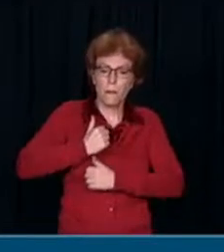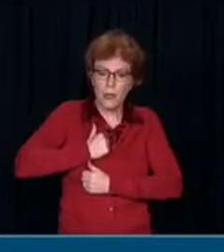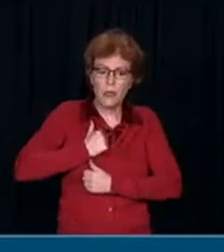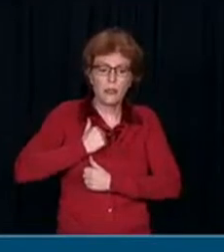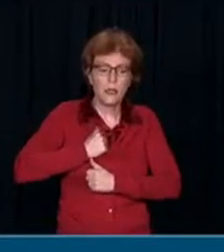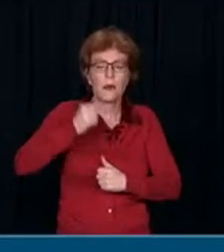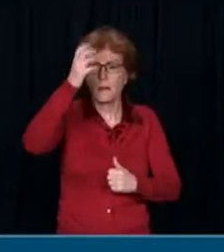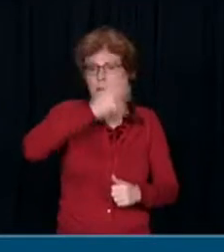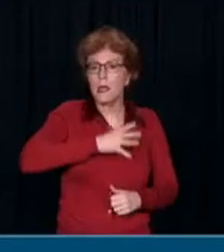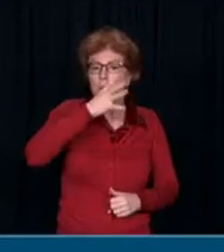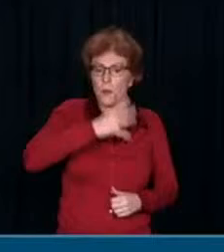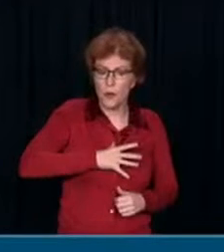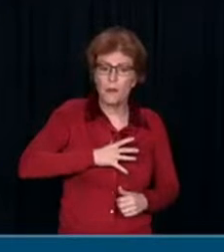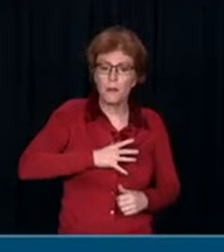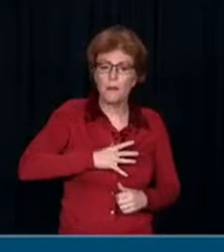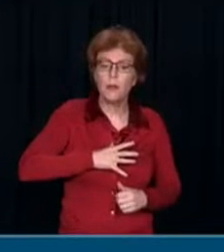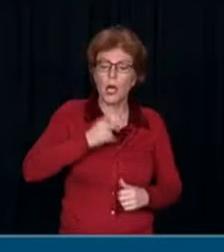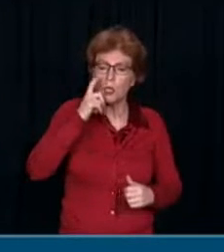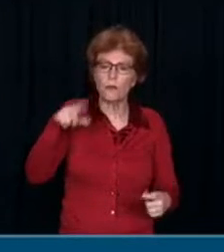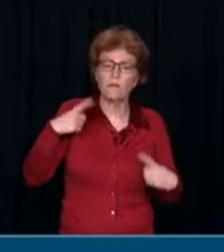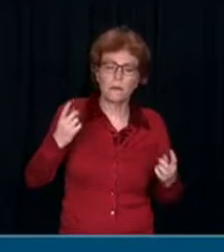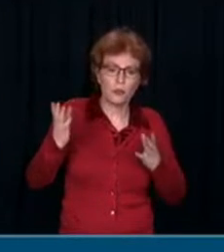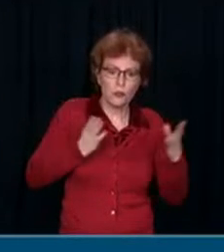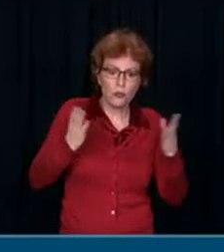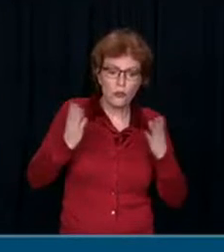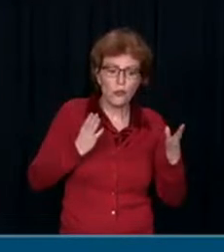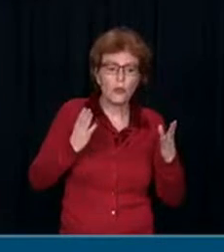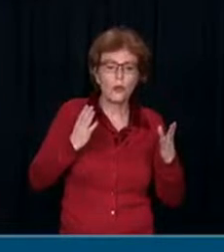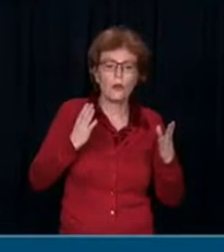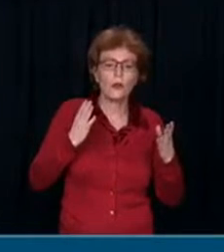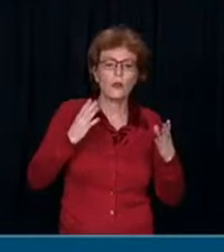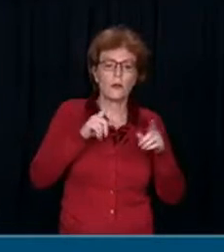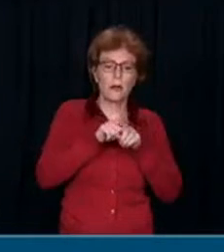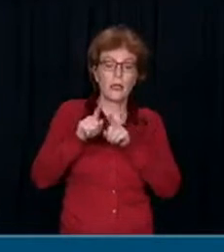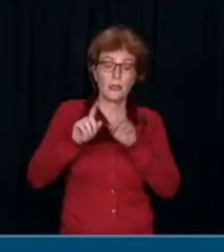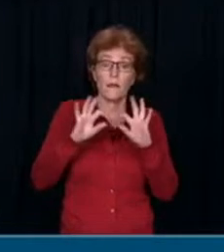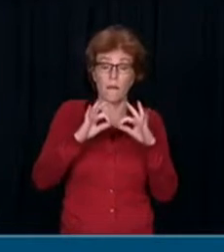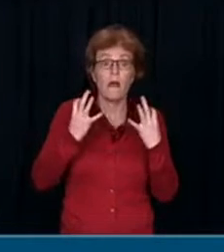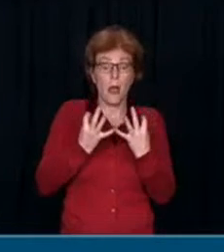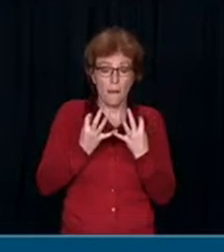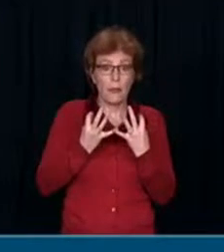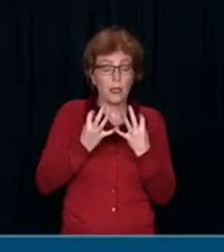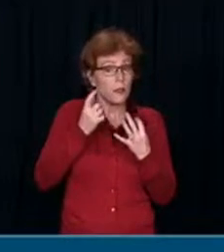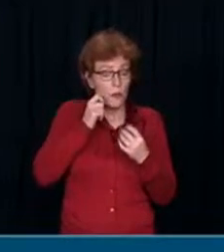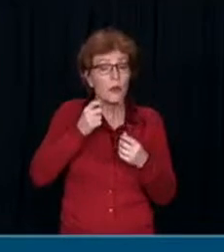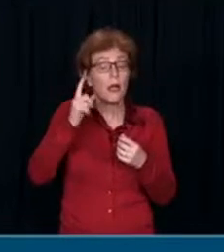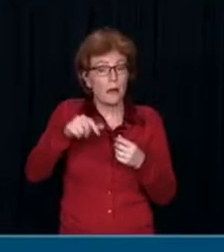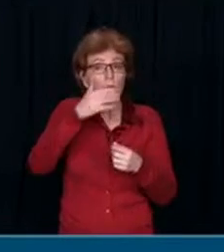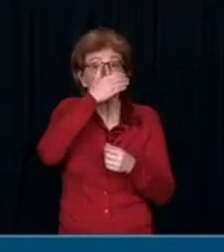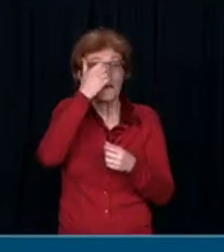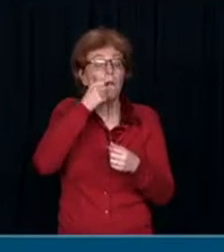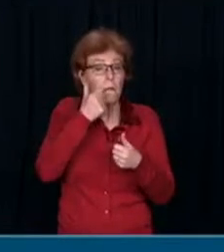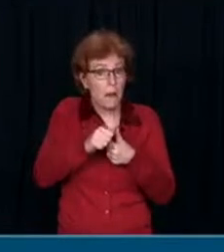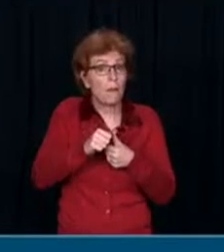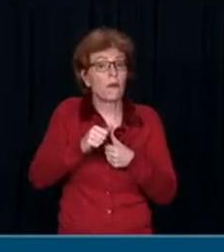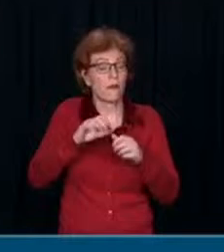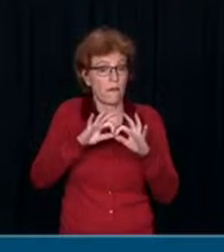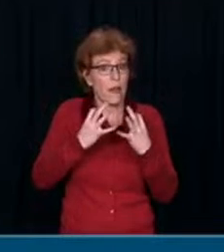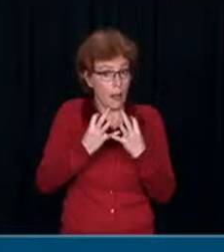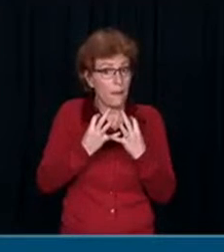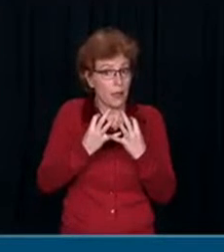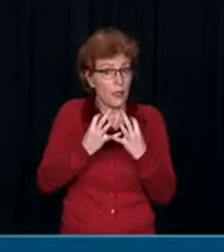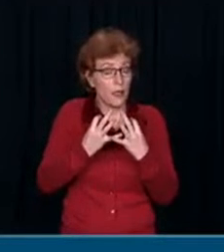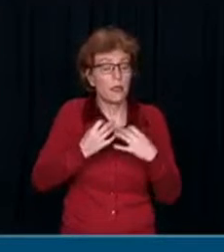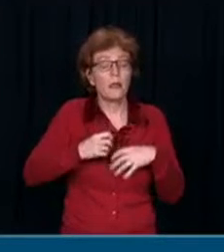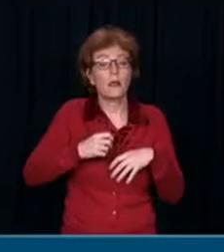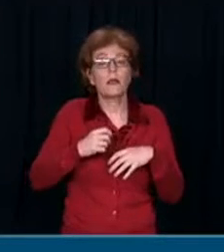military men and women who have served, as well as the families. Let's not forget the families. And a couple of